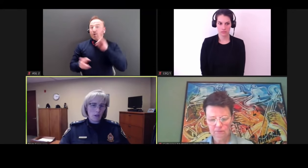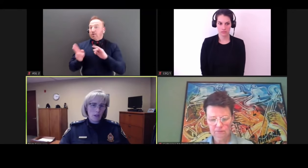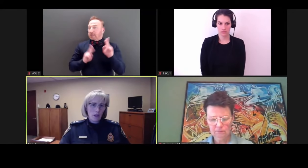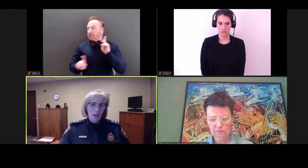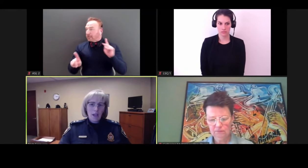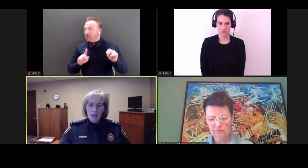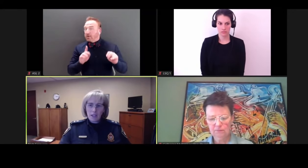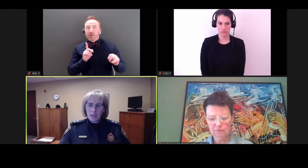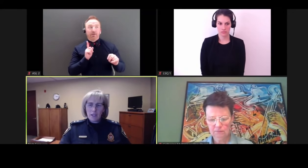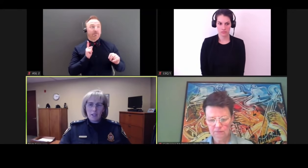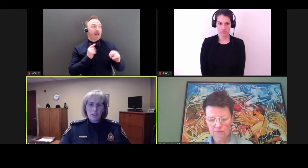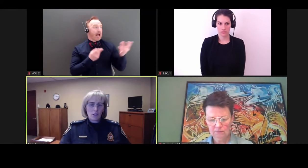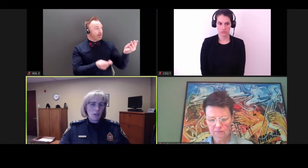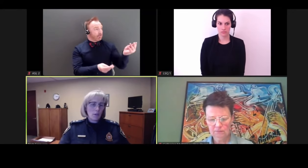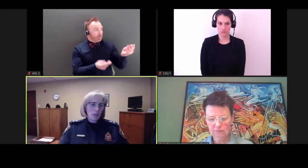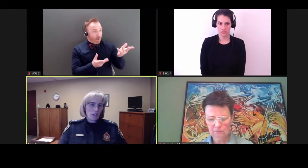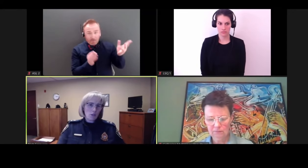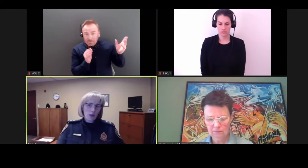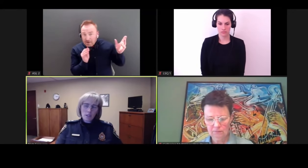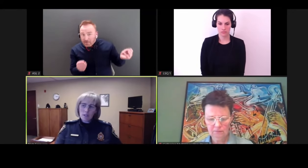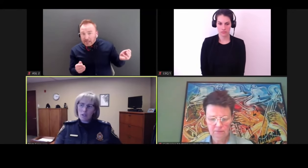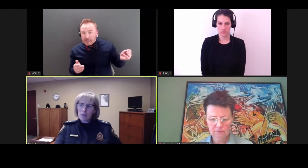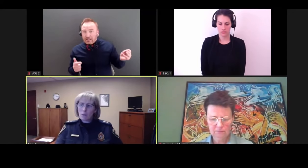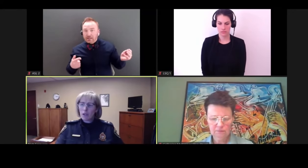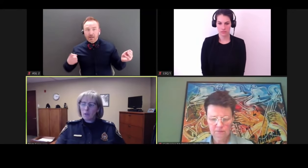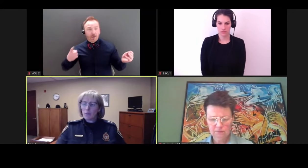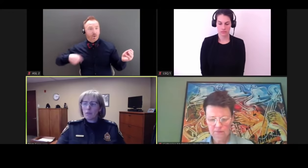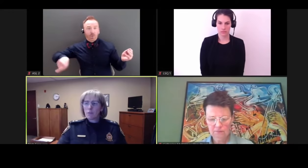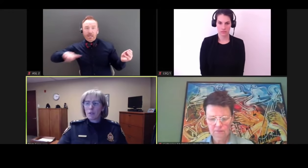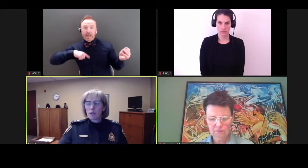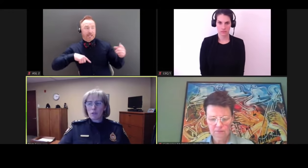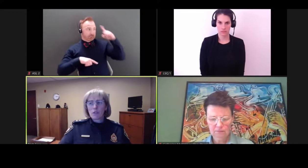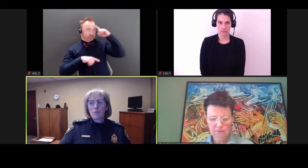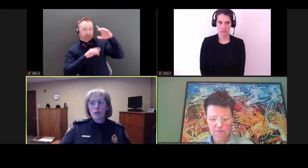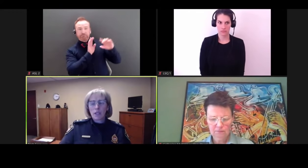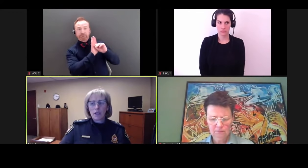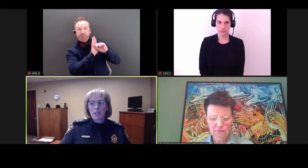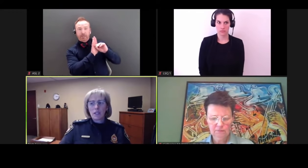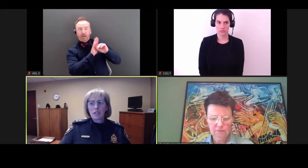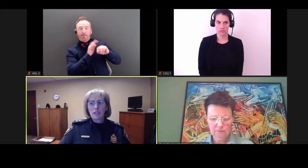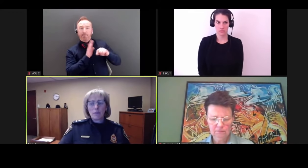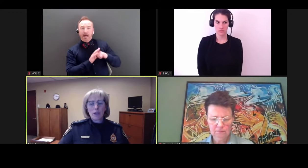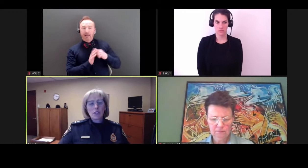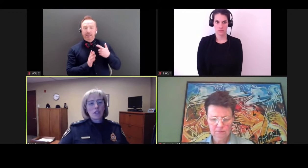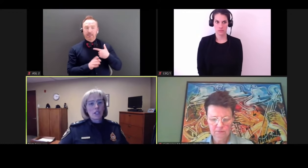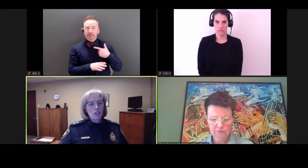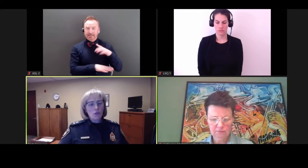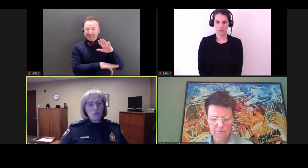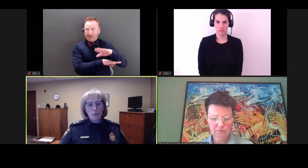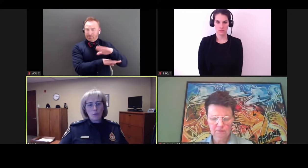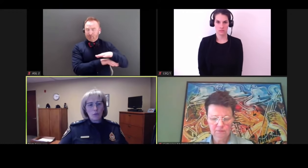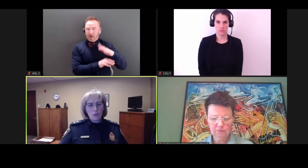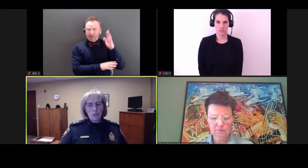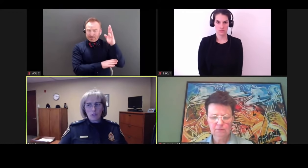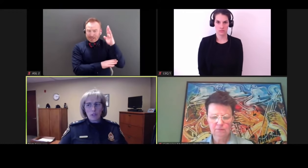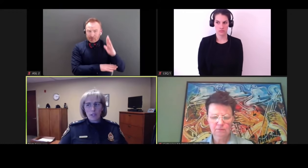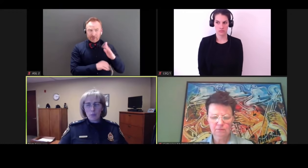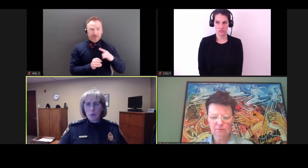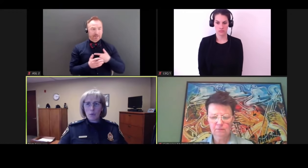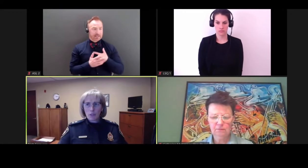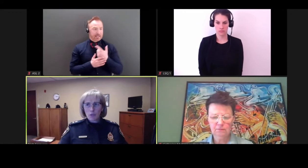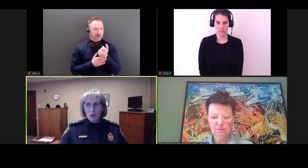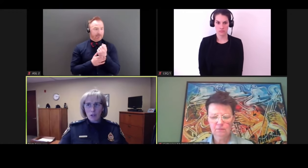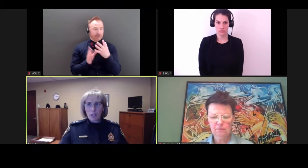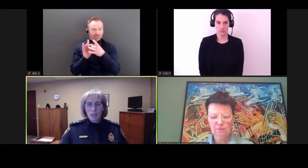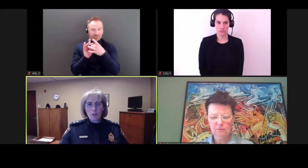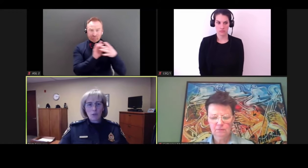on. And it has already been addressed by a number of the speakers, but mentioning it to, I spoke